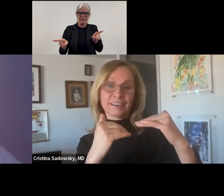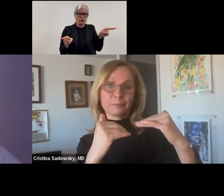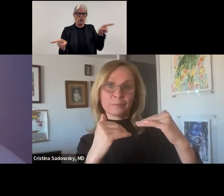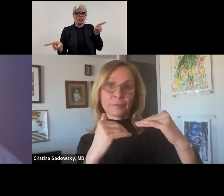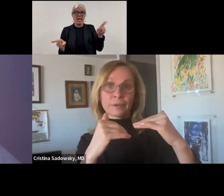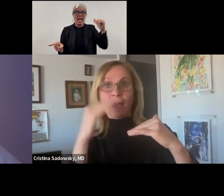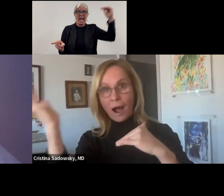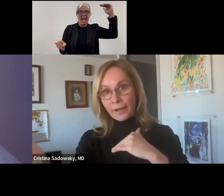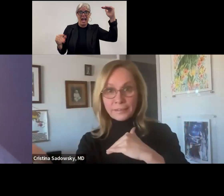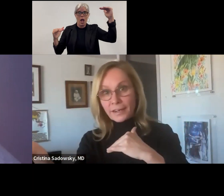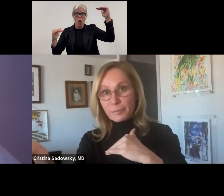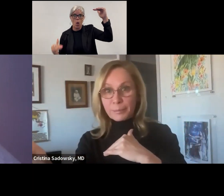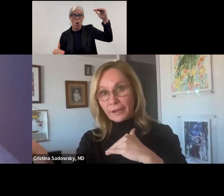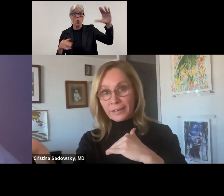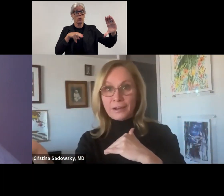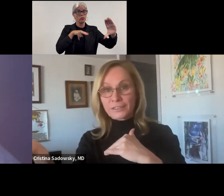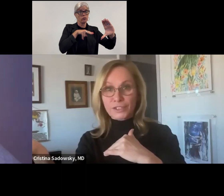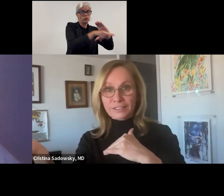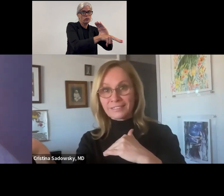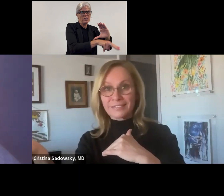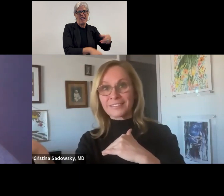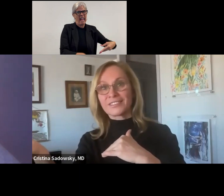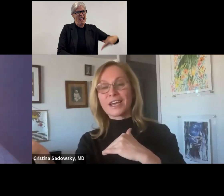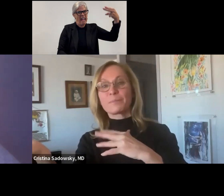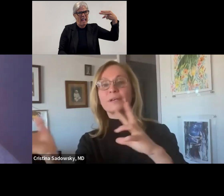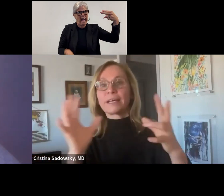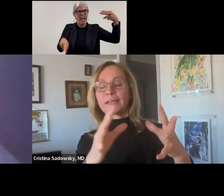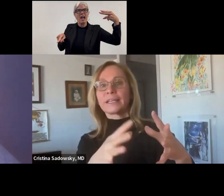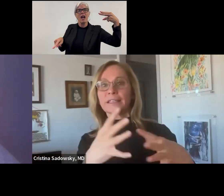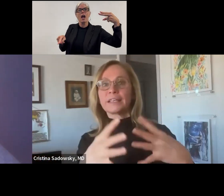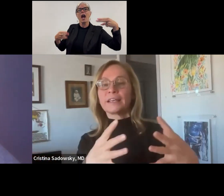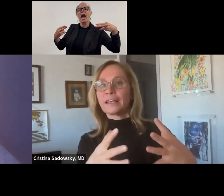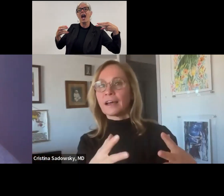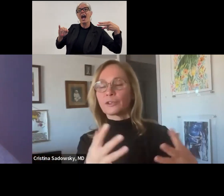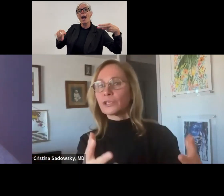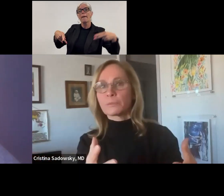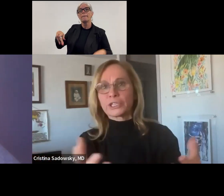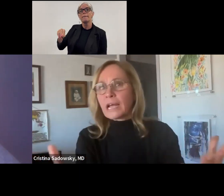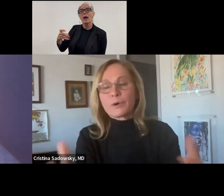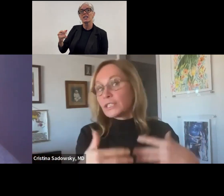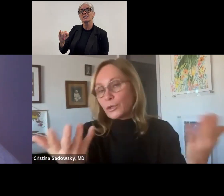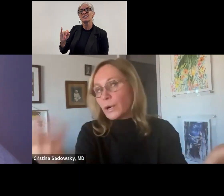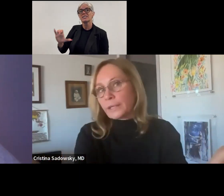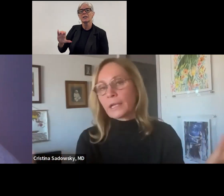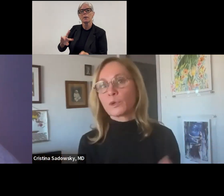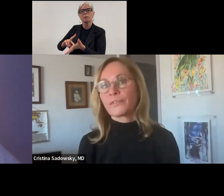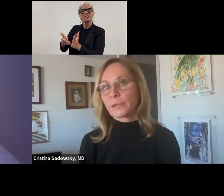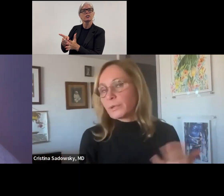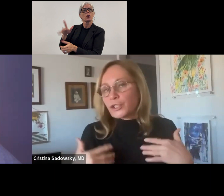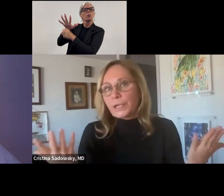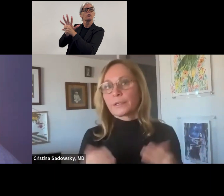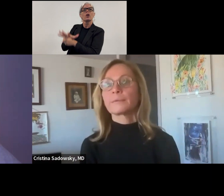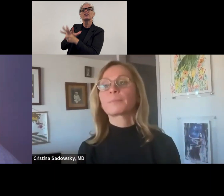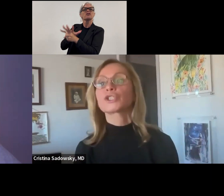is high in the hyperbaric oxygen chamber, and in acute intermittent hypoxia, you are at